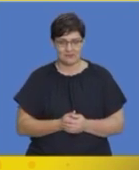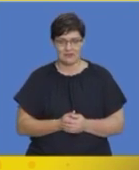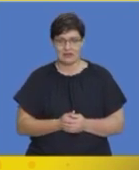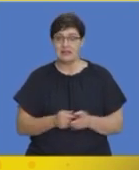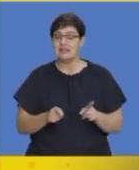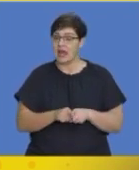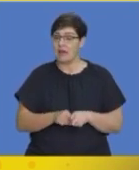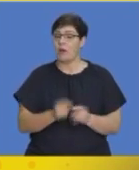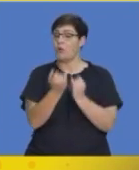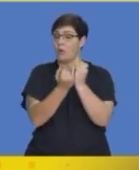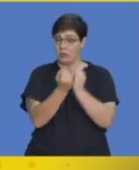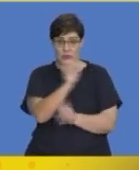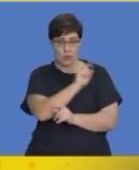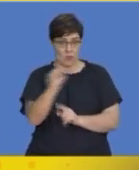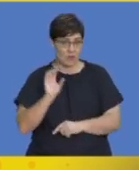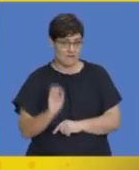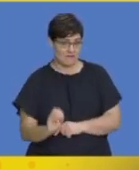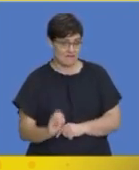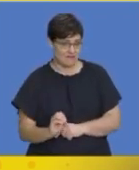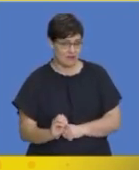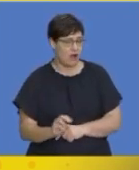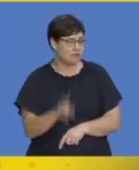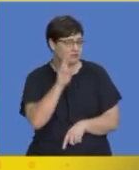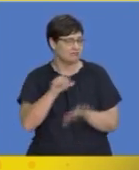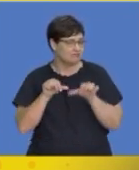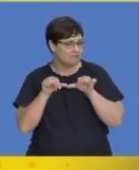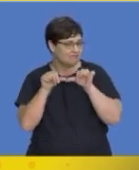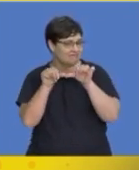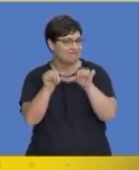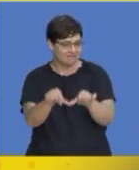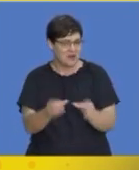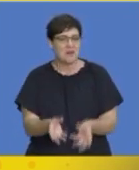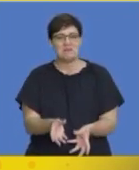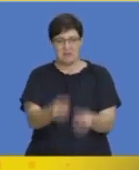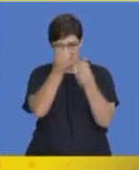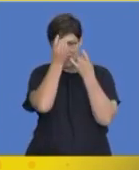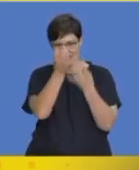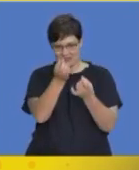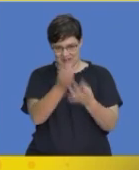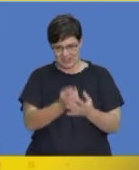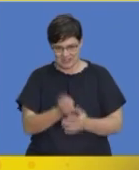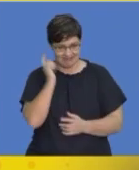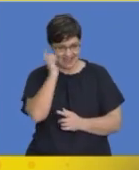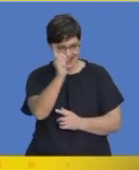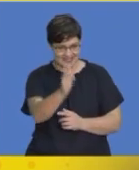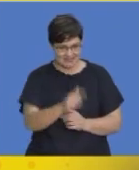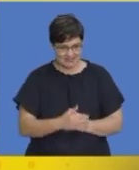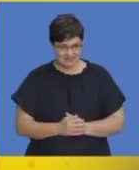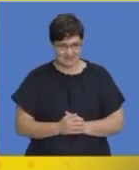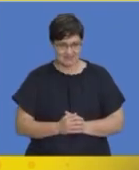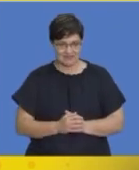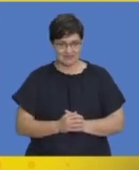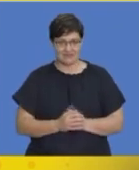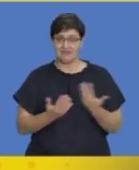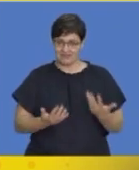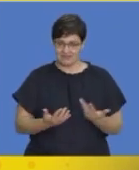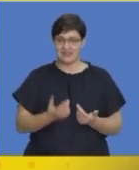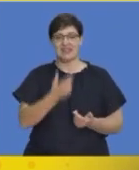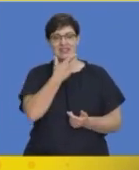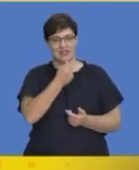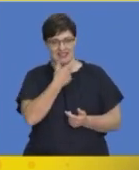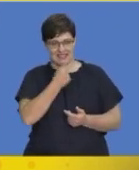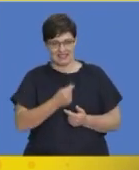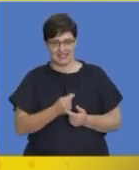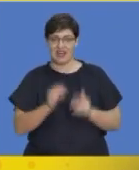have a cool competition going on for you guys, so please stay tuned to get all of those details later on in the show. I've got